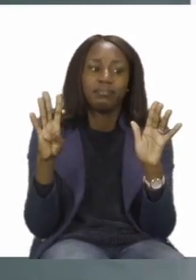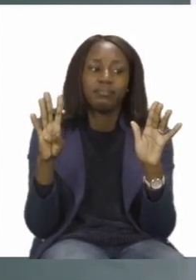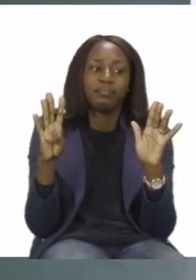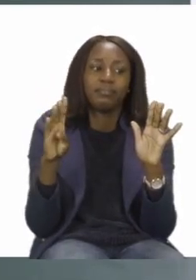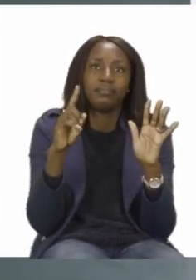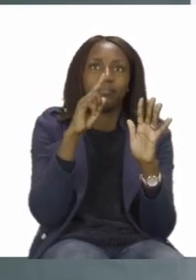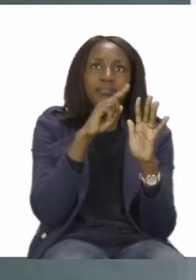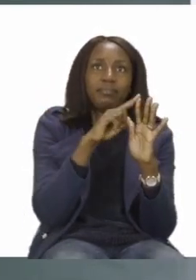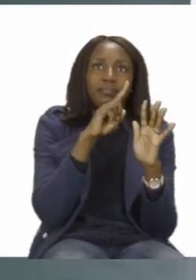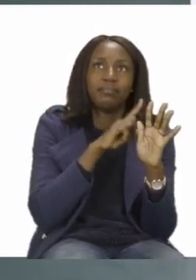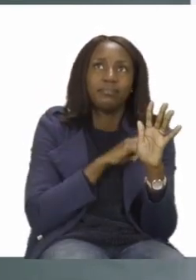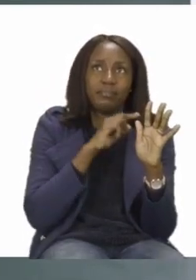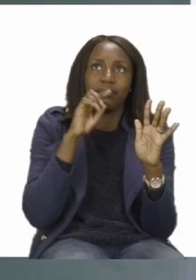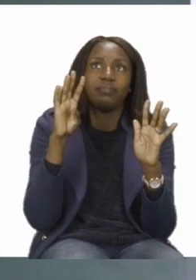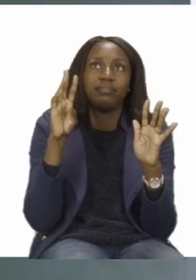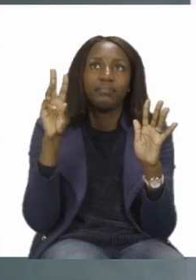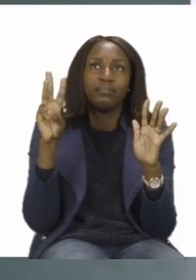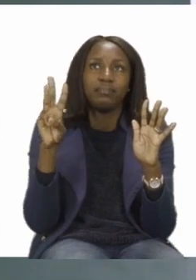14,